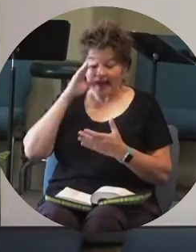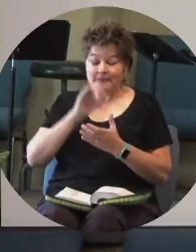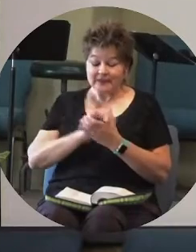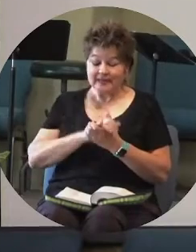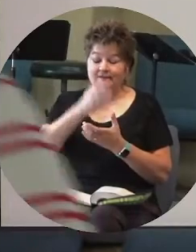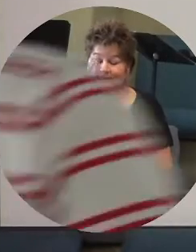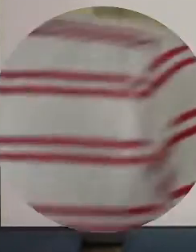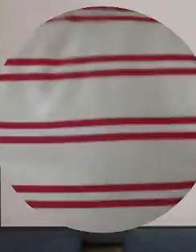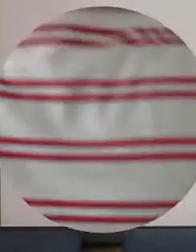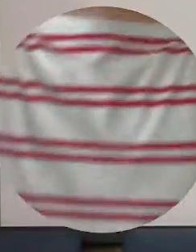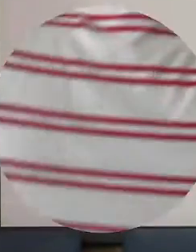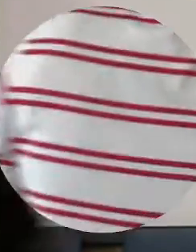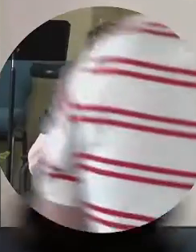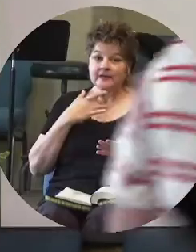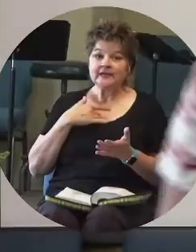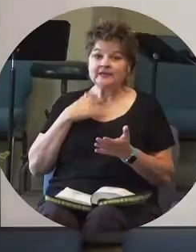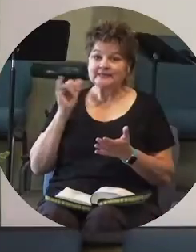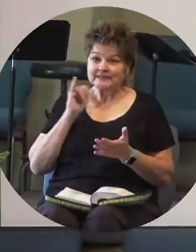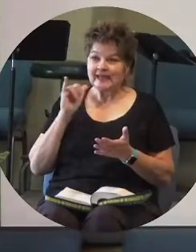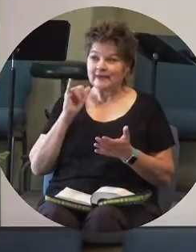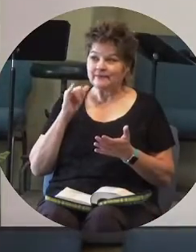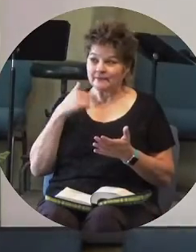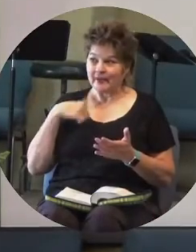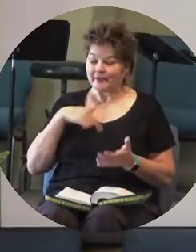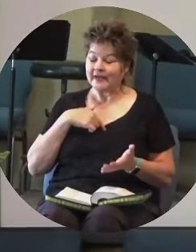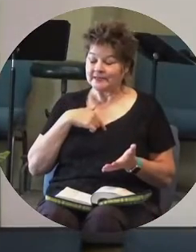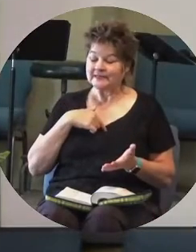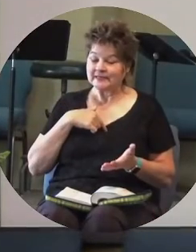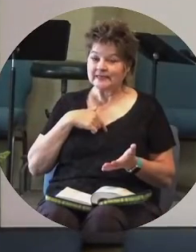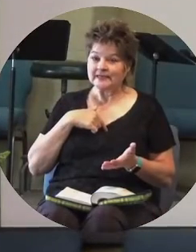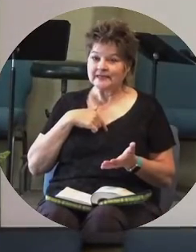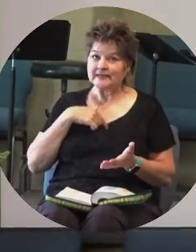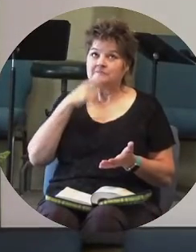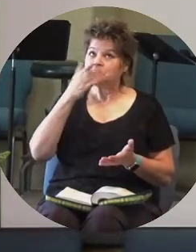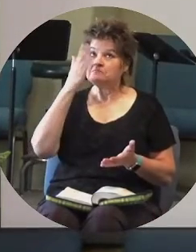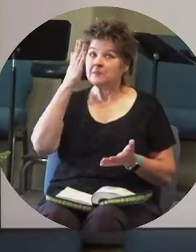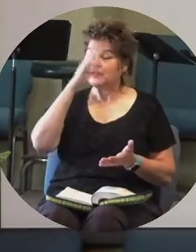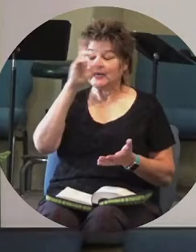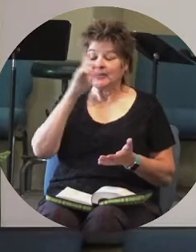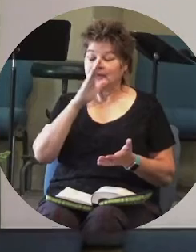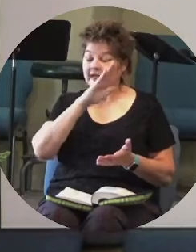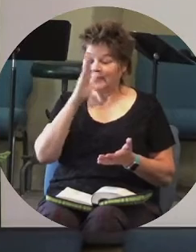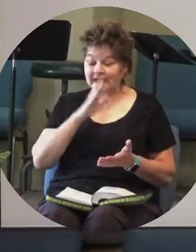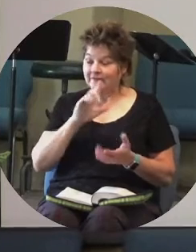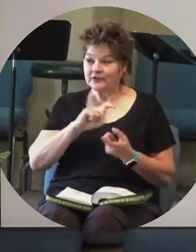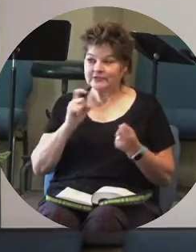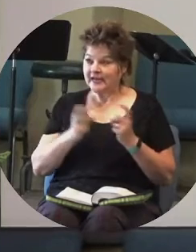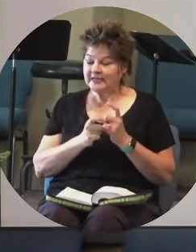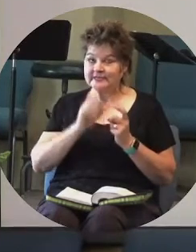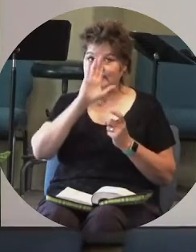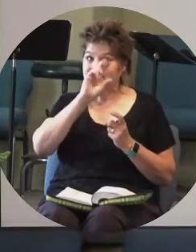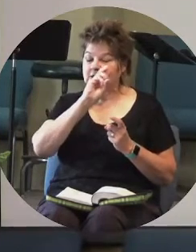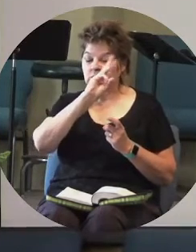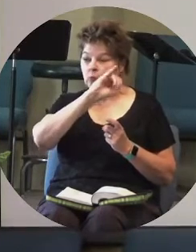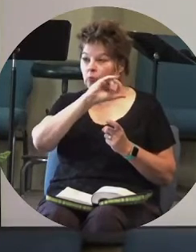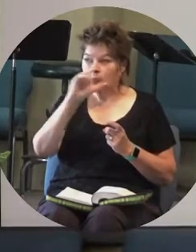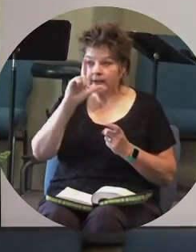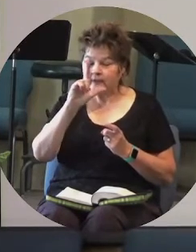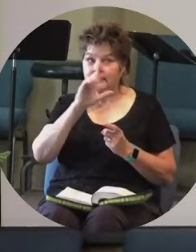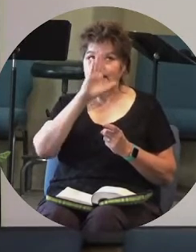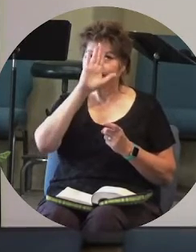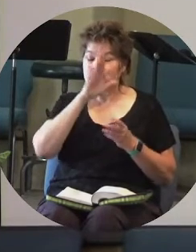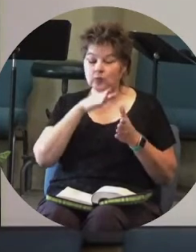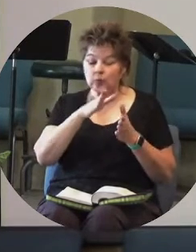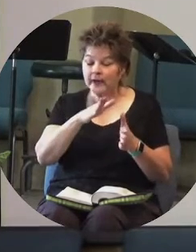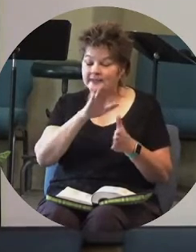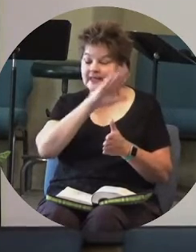God feels the same way about us. He never changes. His will, his ways, they never change.